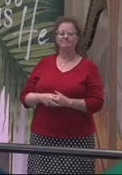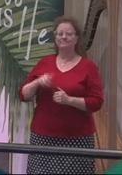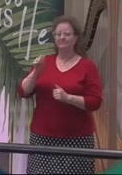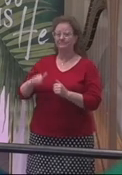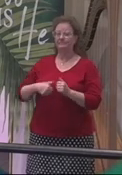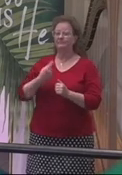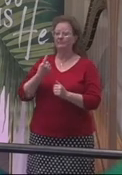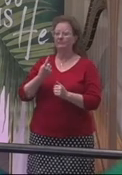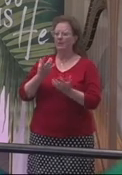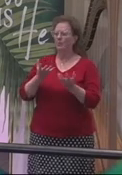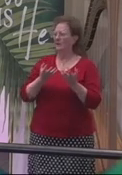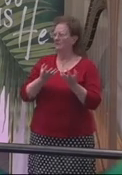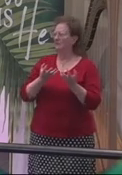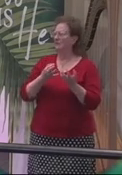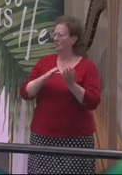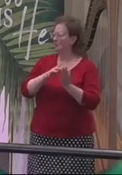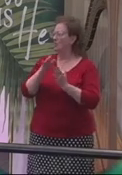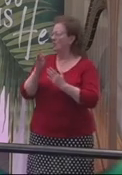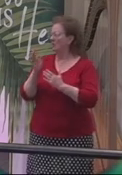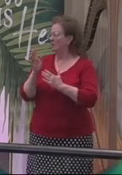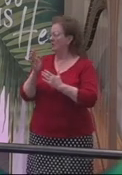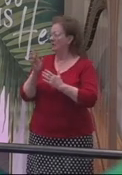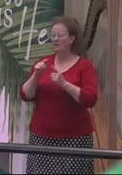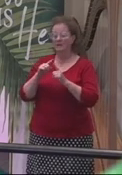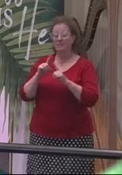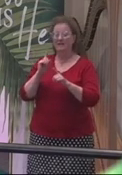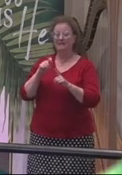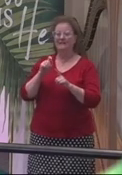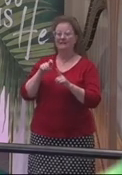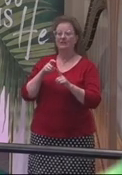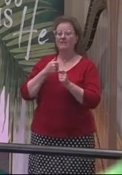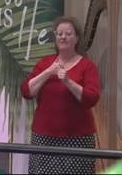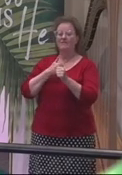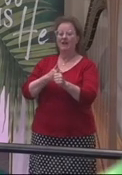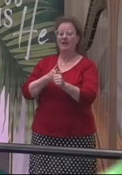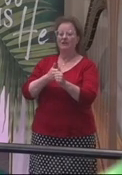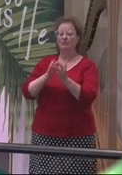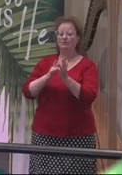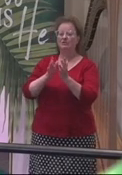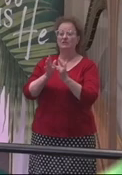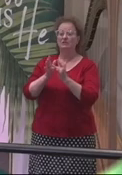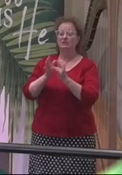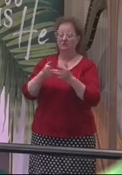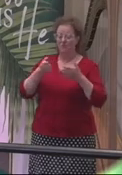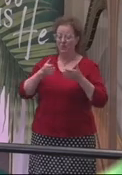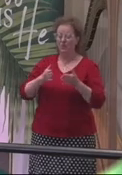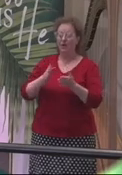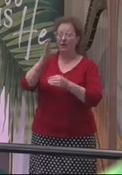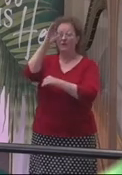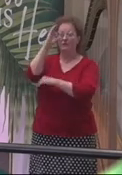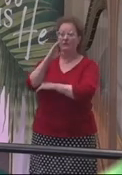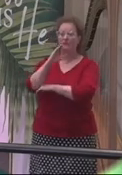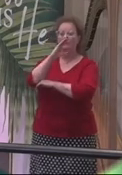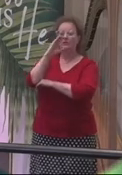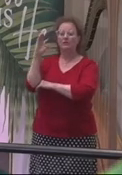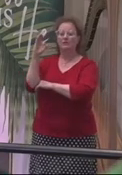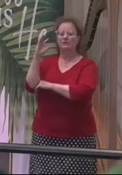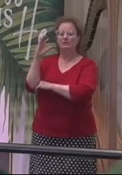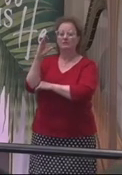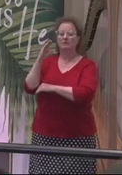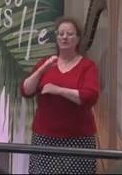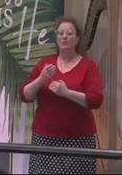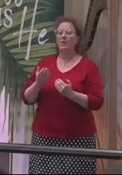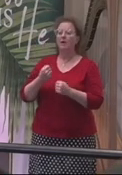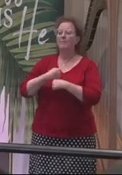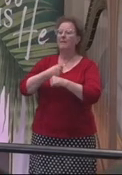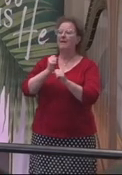for glory. But you must follow Jesus in the way of the cross in order to see what makes